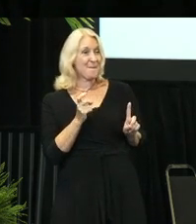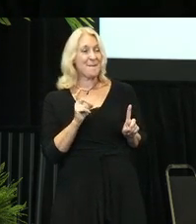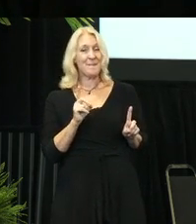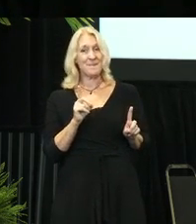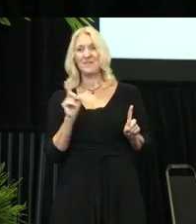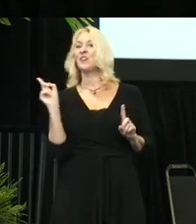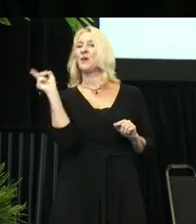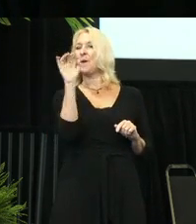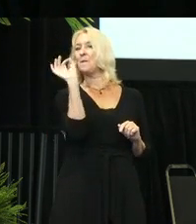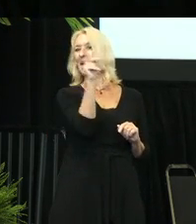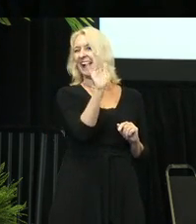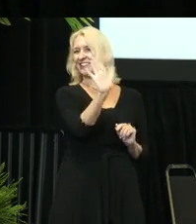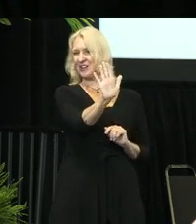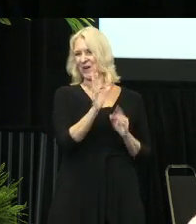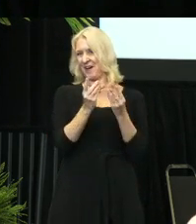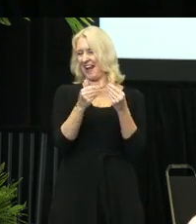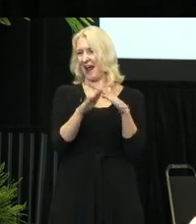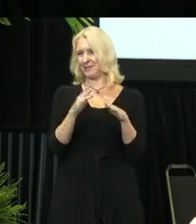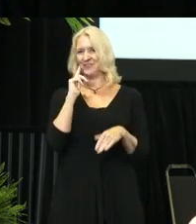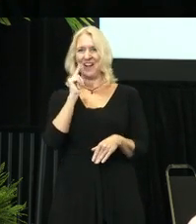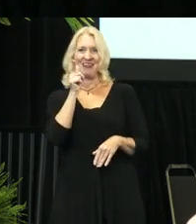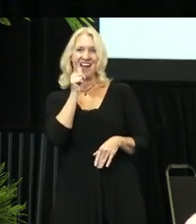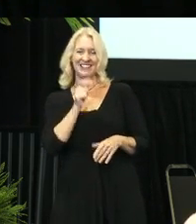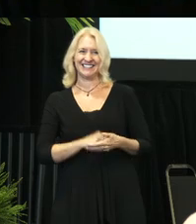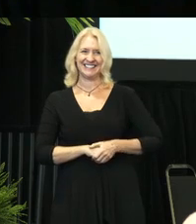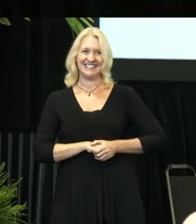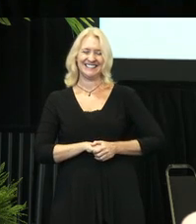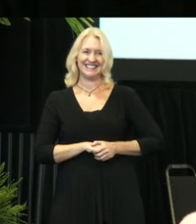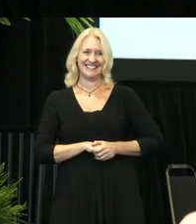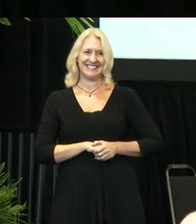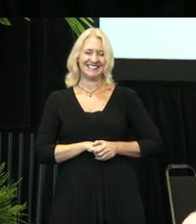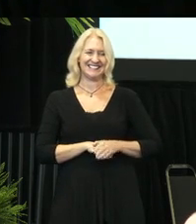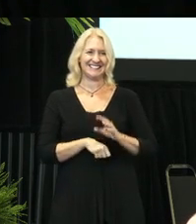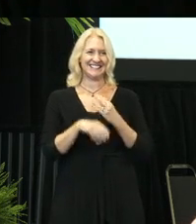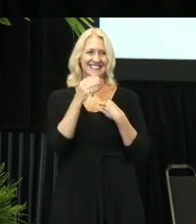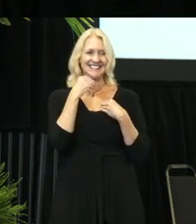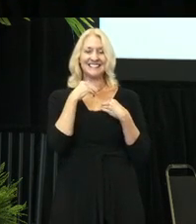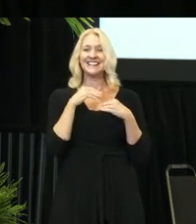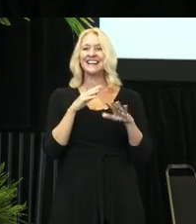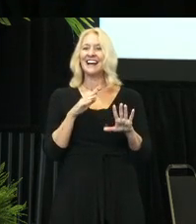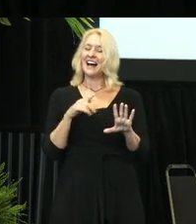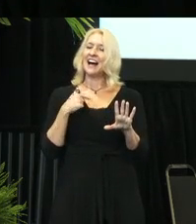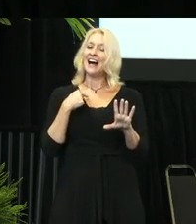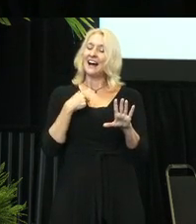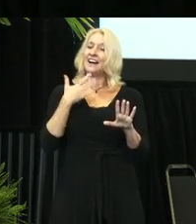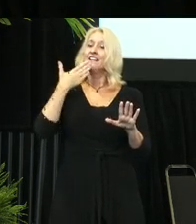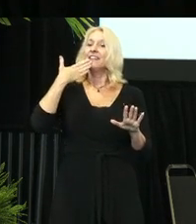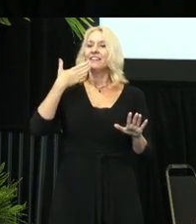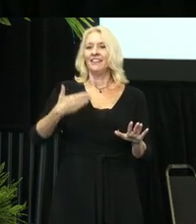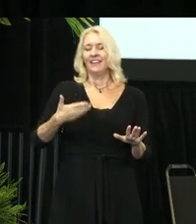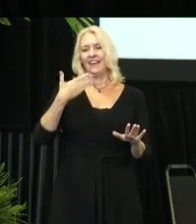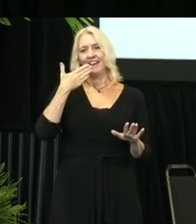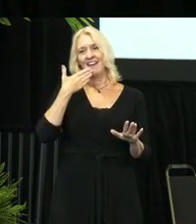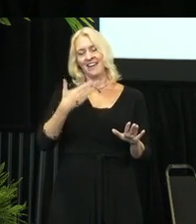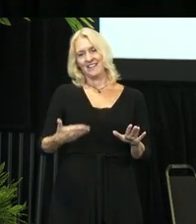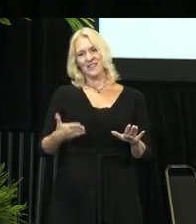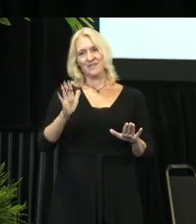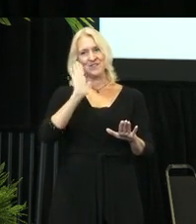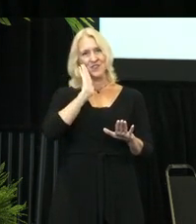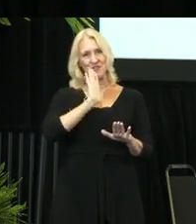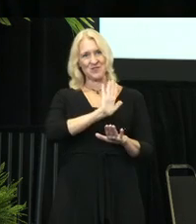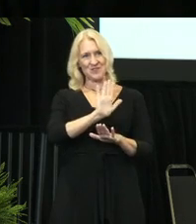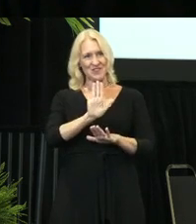where you'll go back for your lunch. I personally thank you for the energy you bring, not